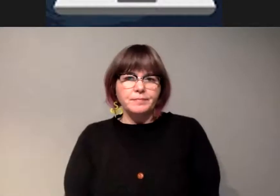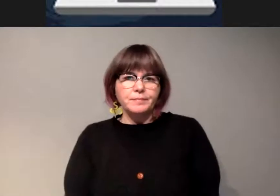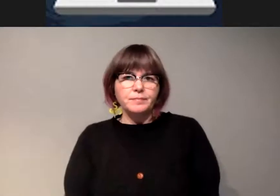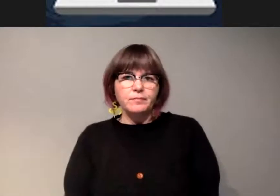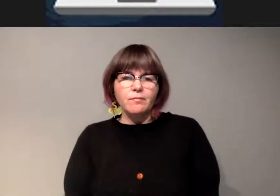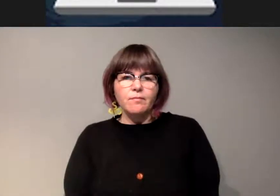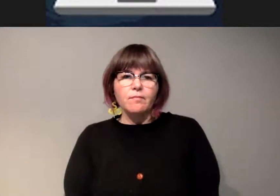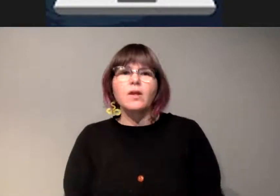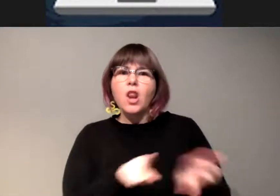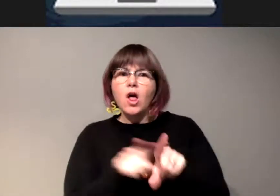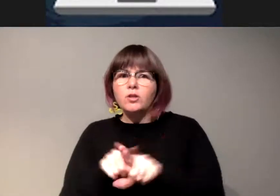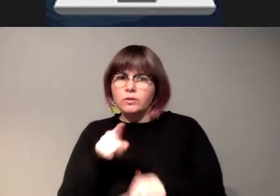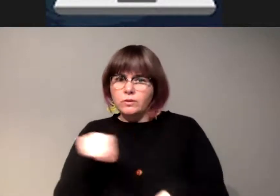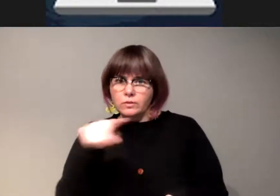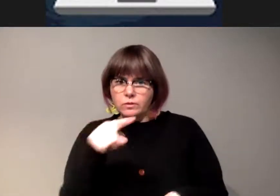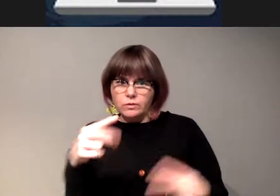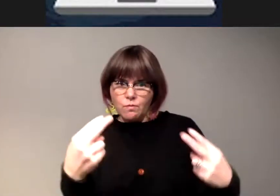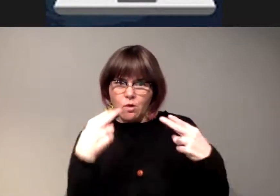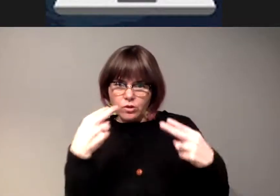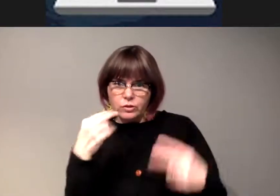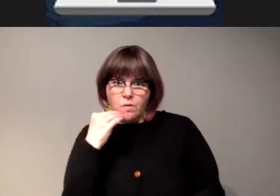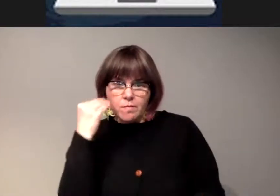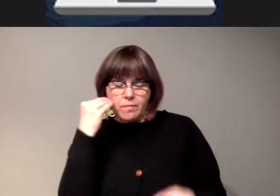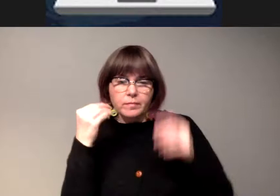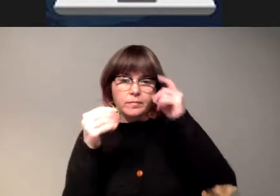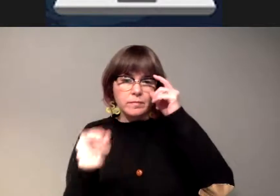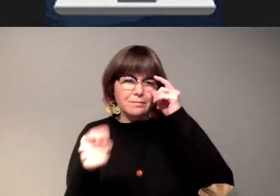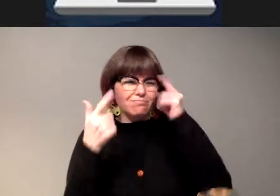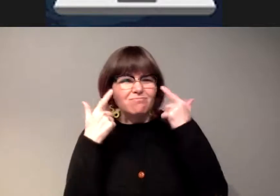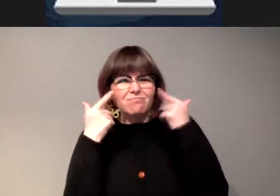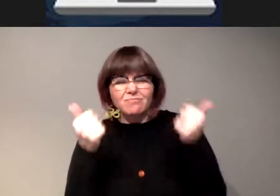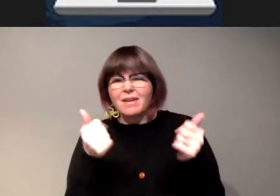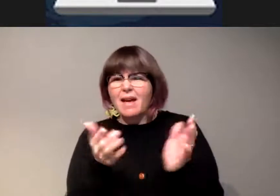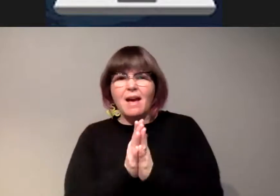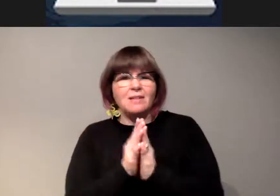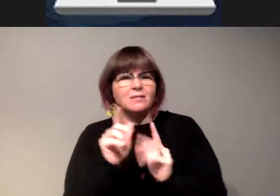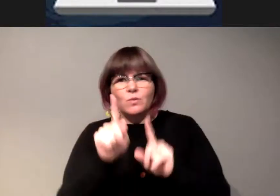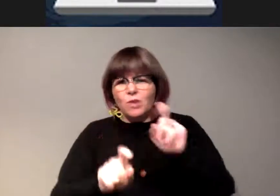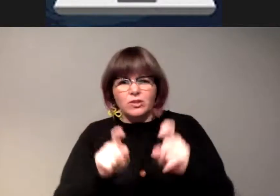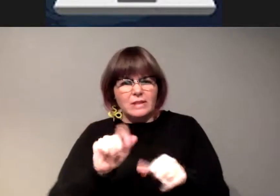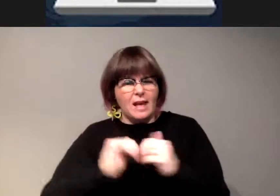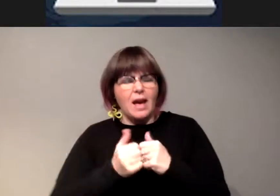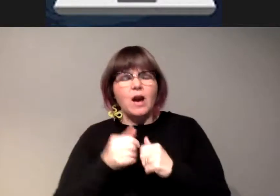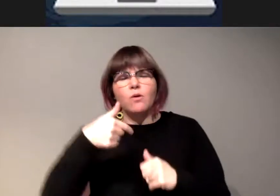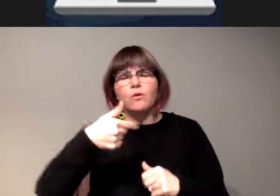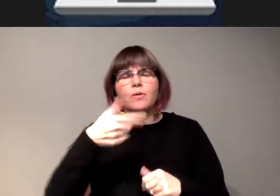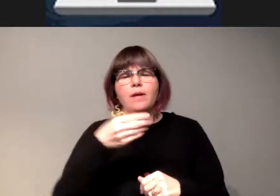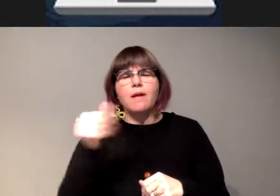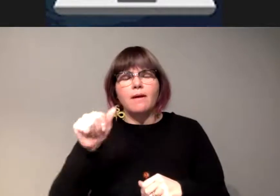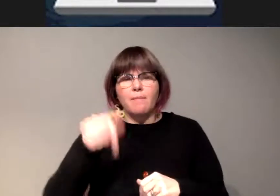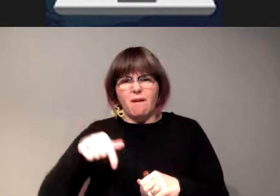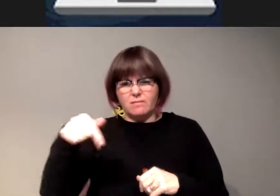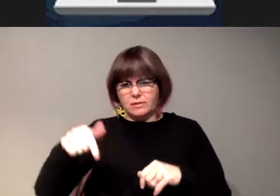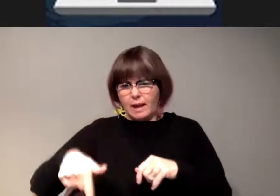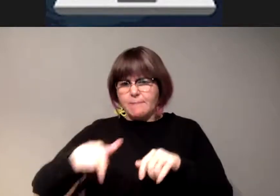And also, everybody tuning in at home, you can feel free to ask questions using the Q&A function at the bottom of your